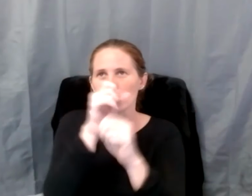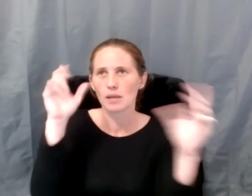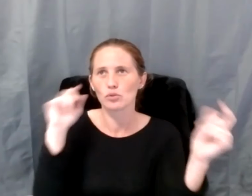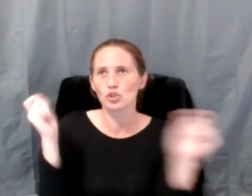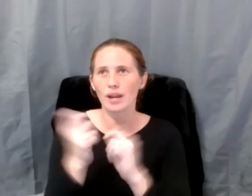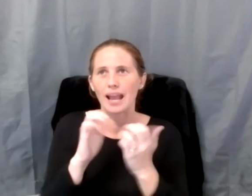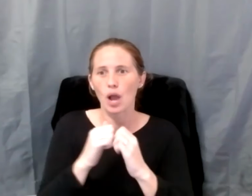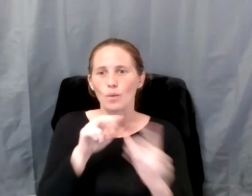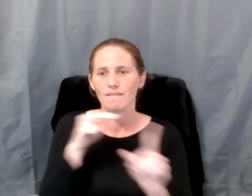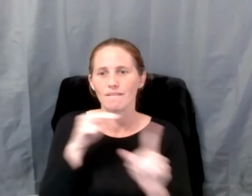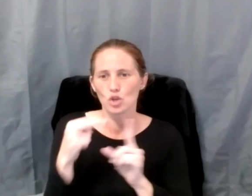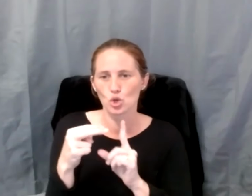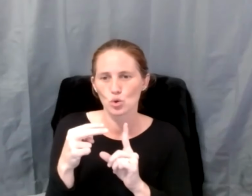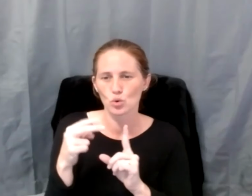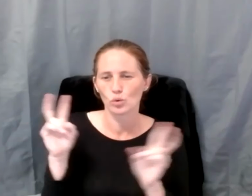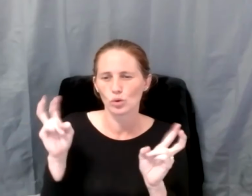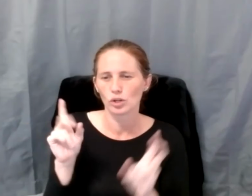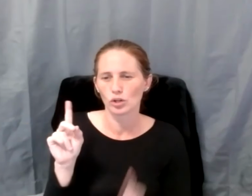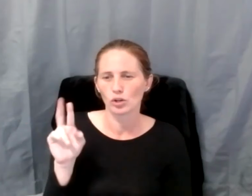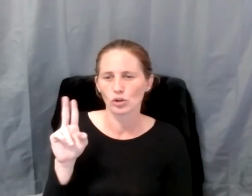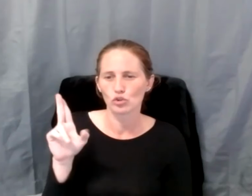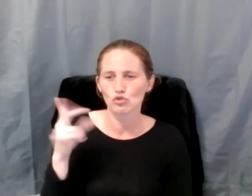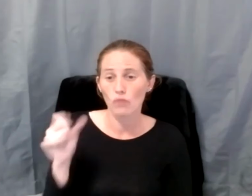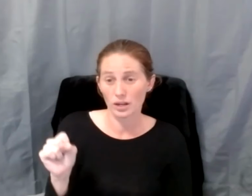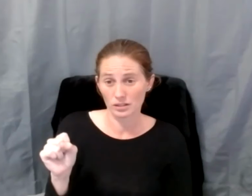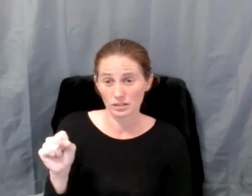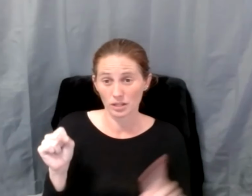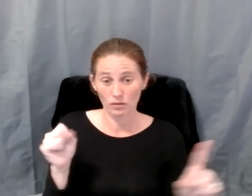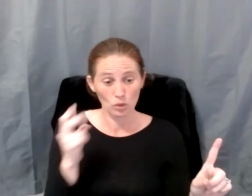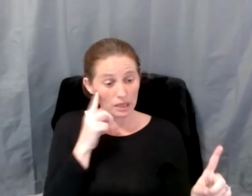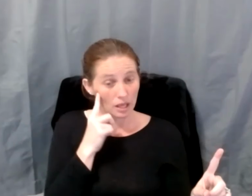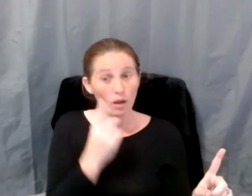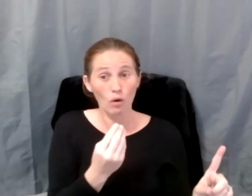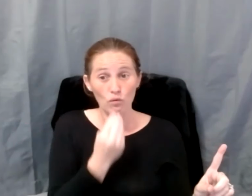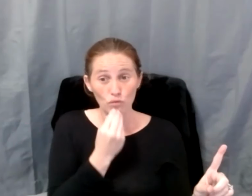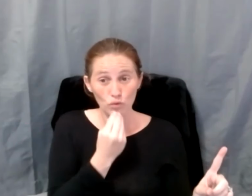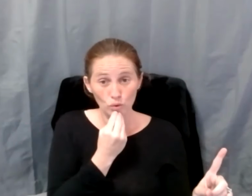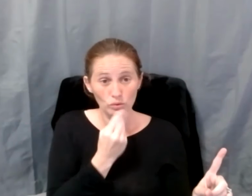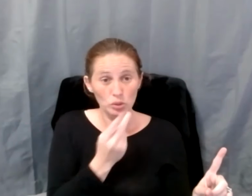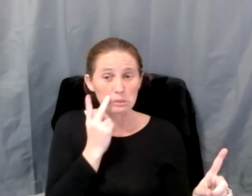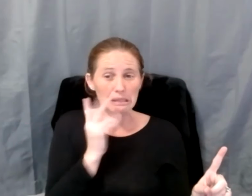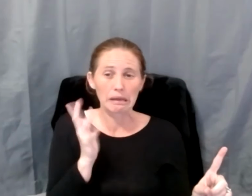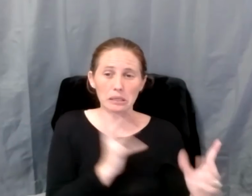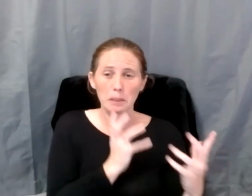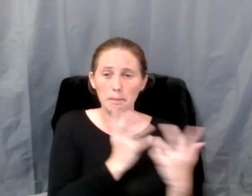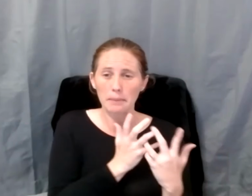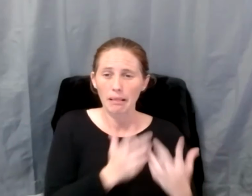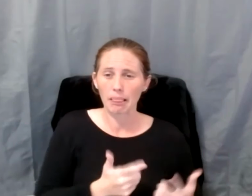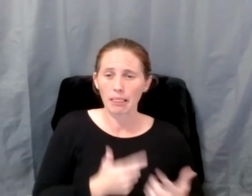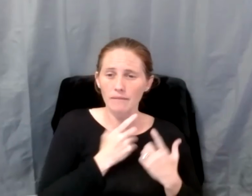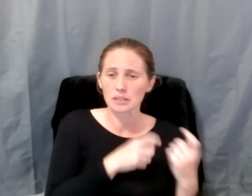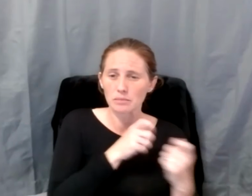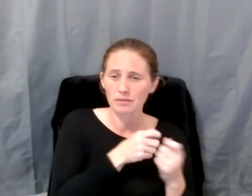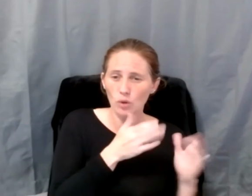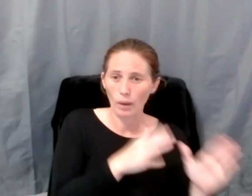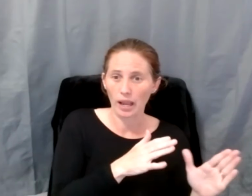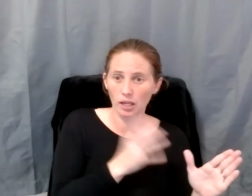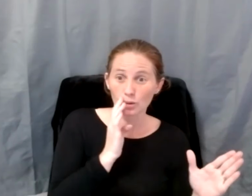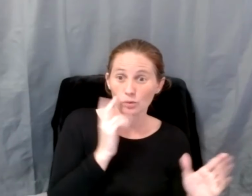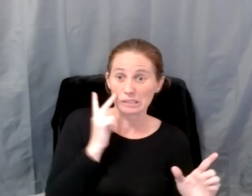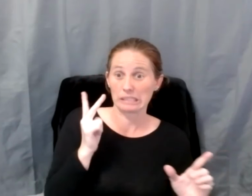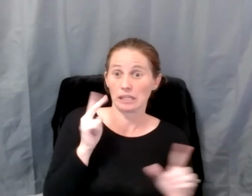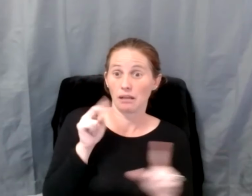how we view drugs. If you view drugs as plant, as food, you kind of see that it fits into your life in a certain way. When you see, when